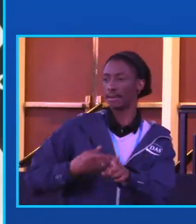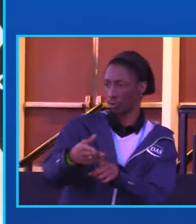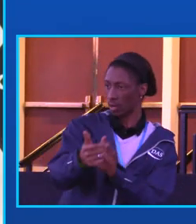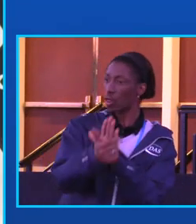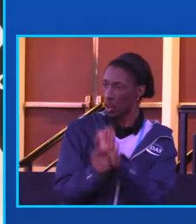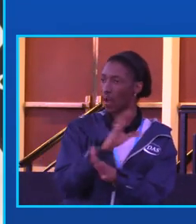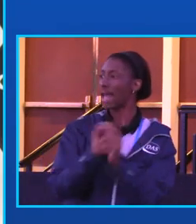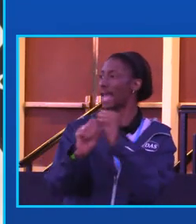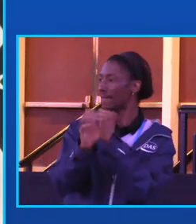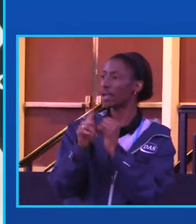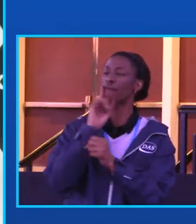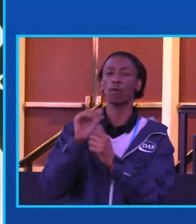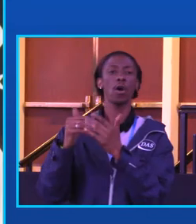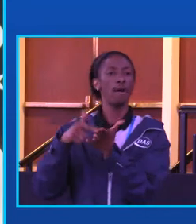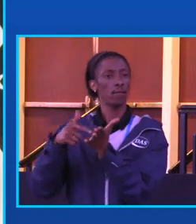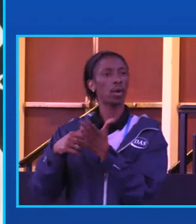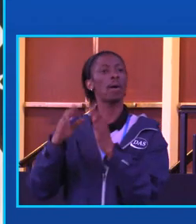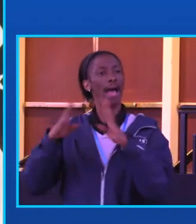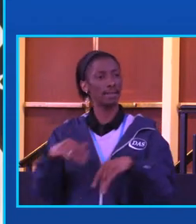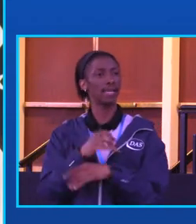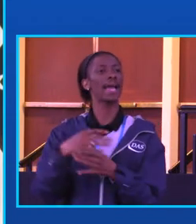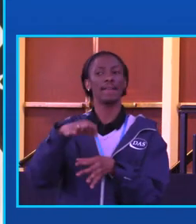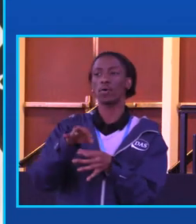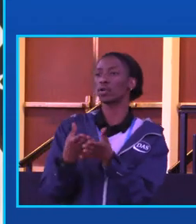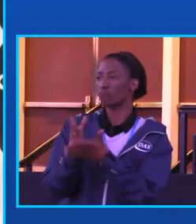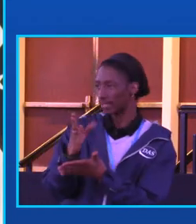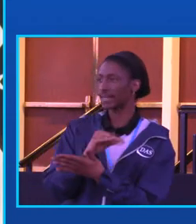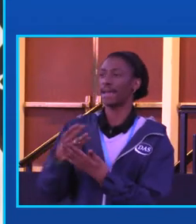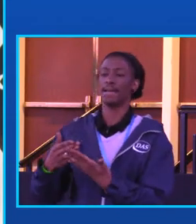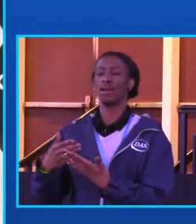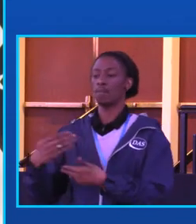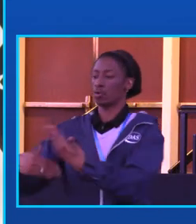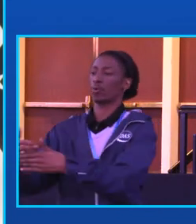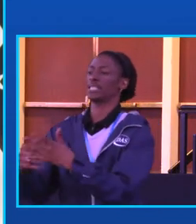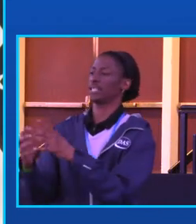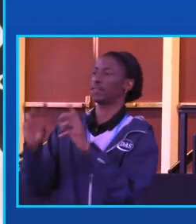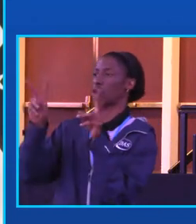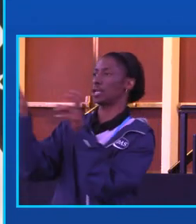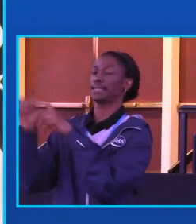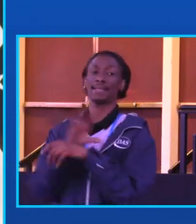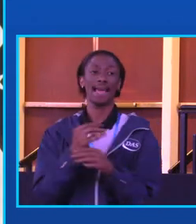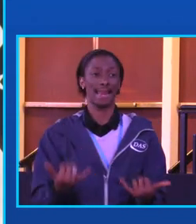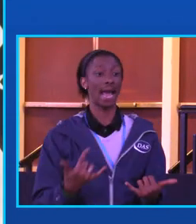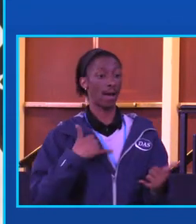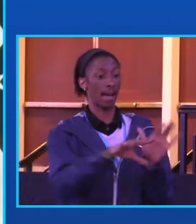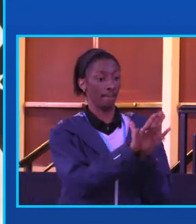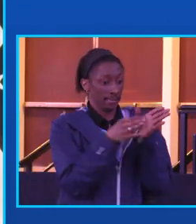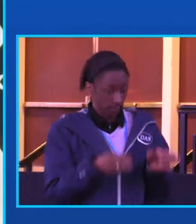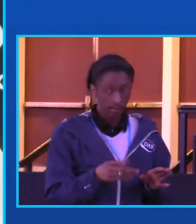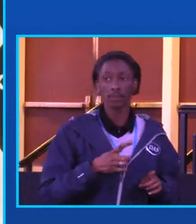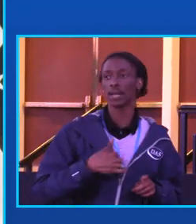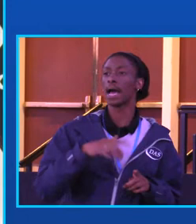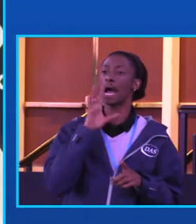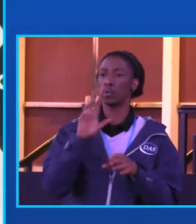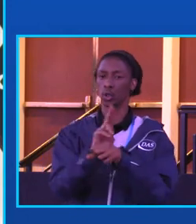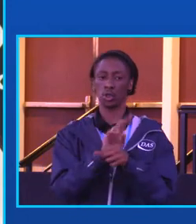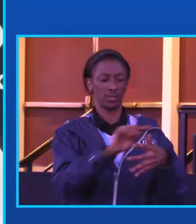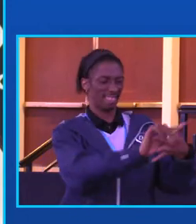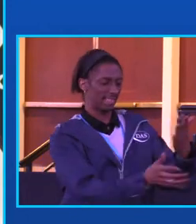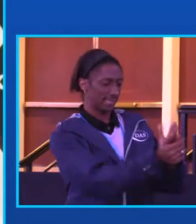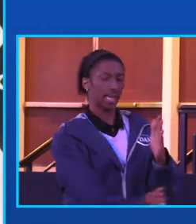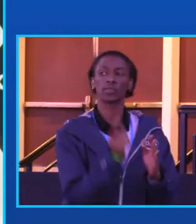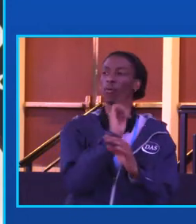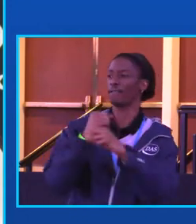advocate, for affordable housing and voting rights and progressive causes. And now, as an elected, I use these skills to fight